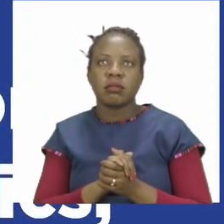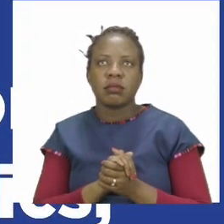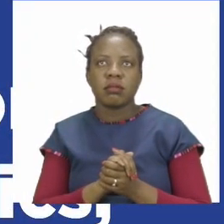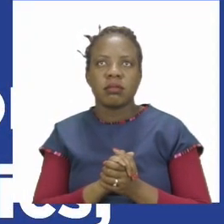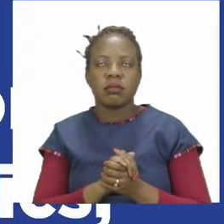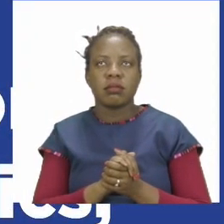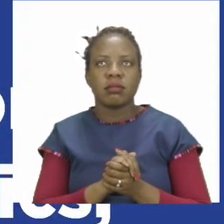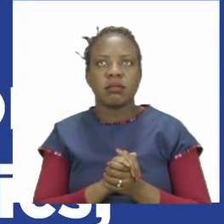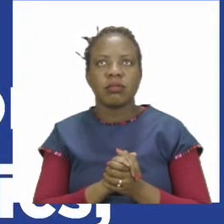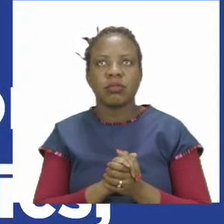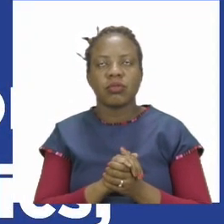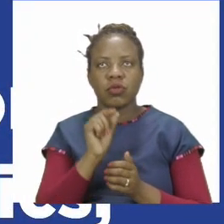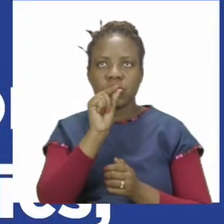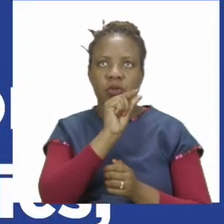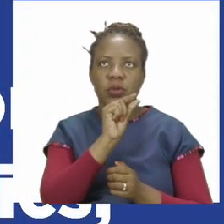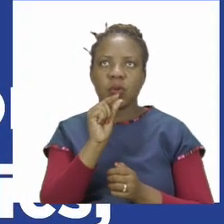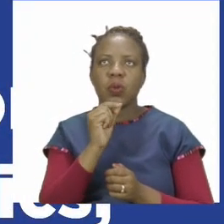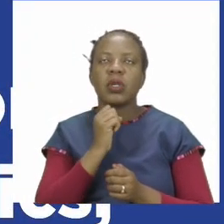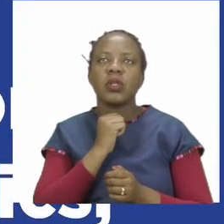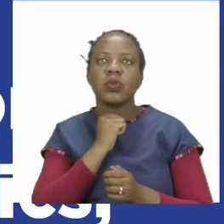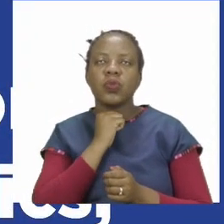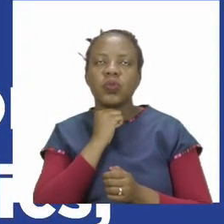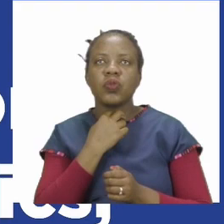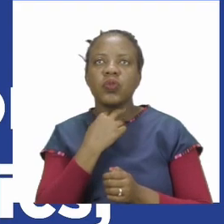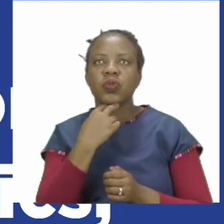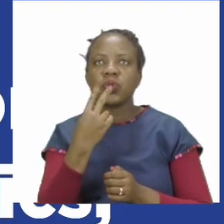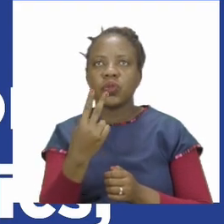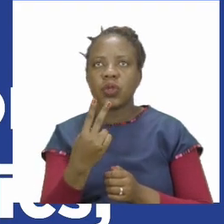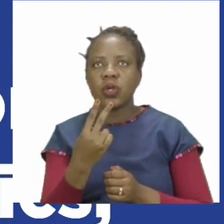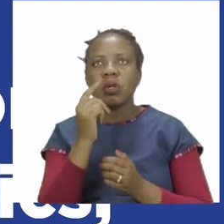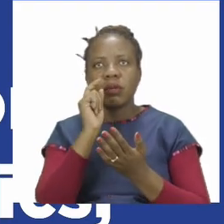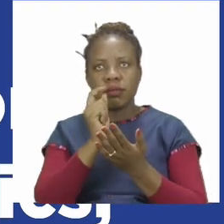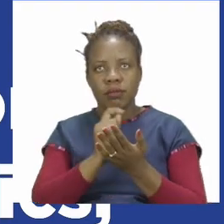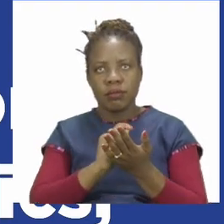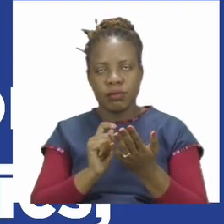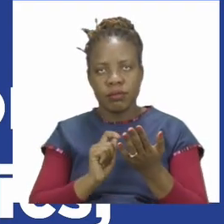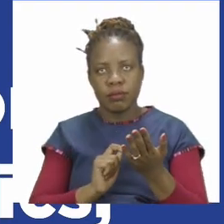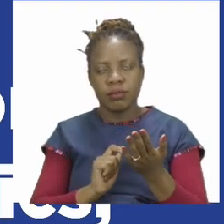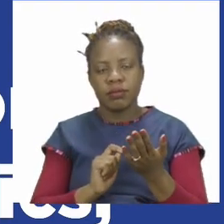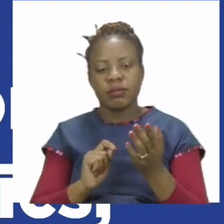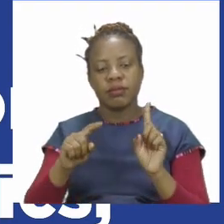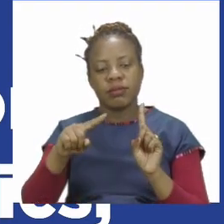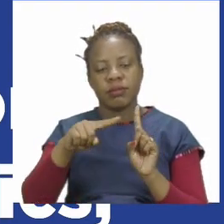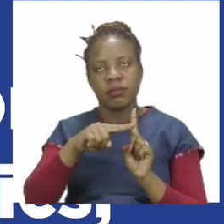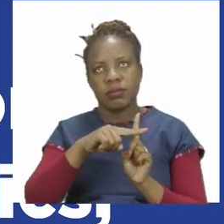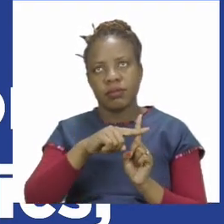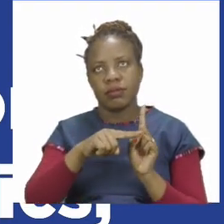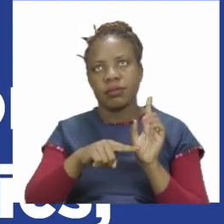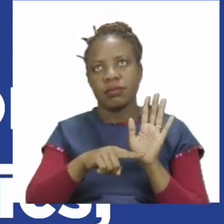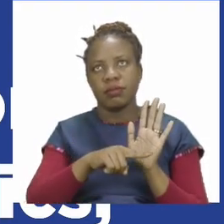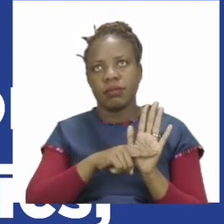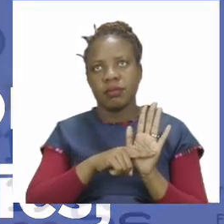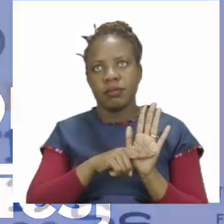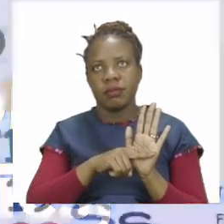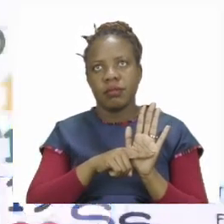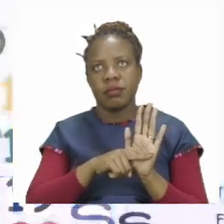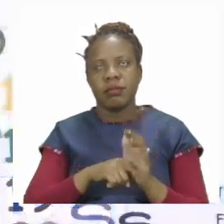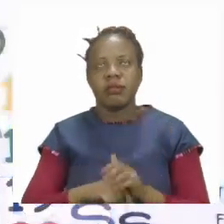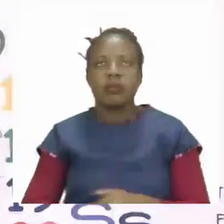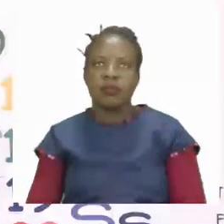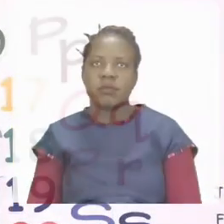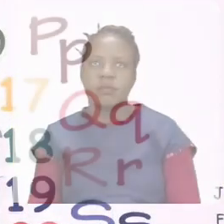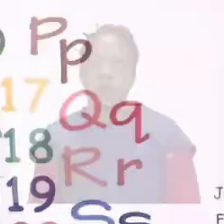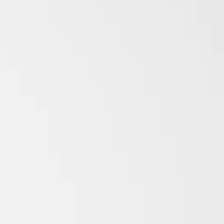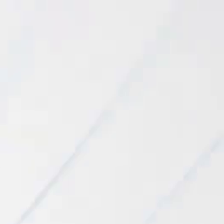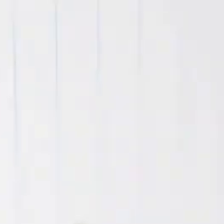Today we'll do phonics, creative writing, and computation.